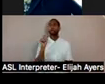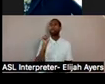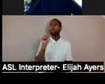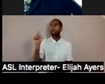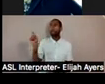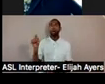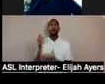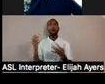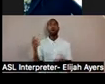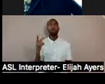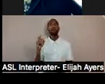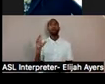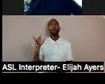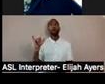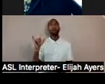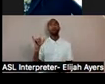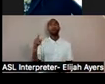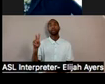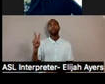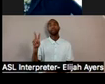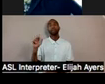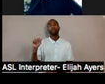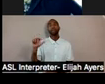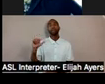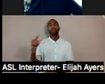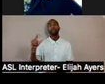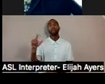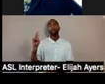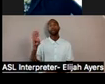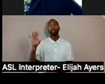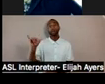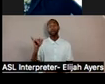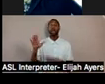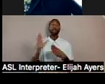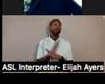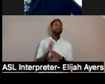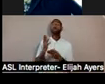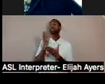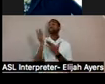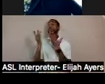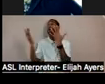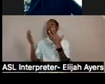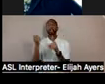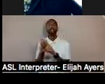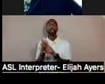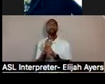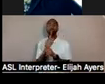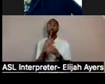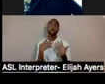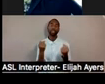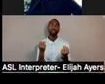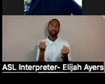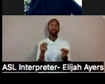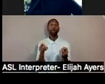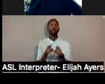of what polyvagal theory teaches us is that music and song is deeply healing. Also